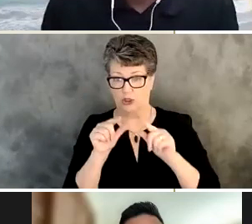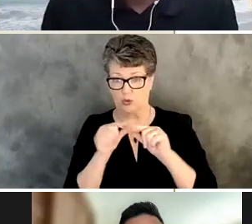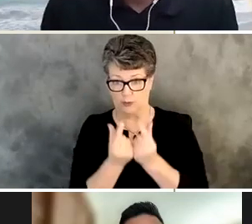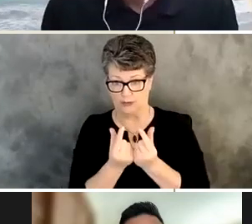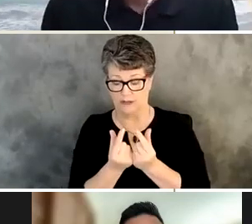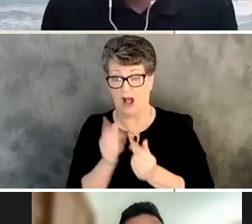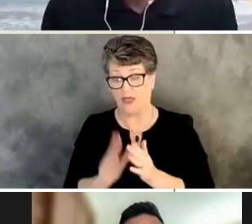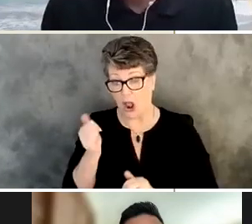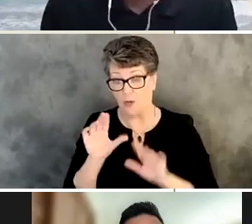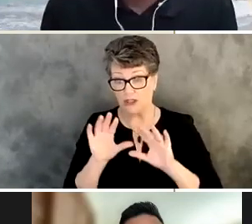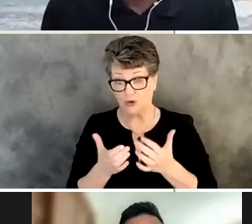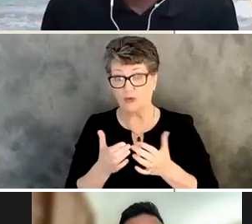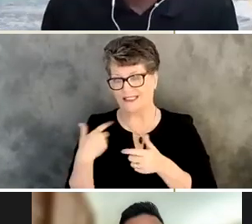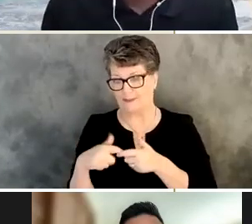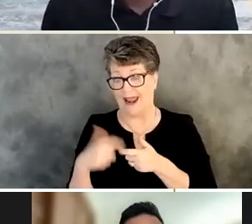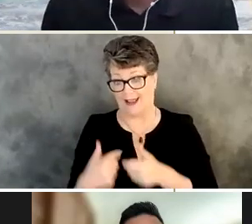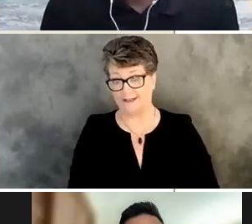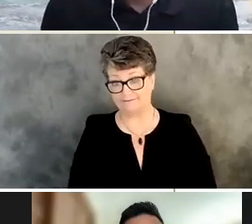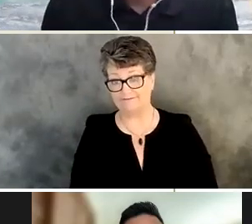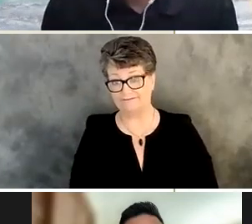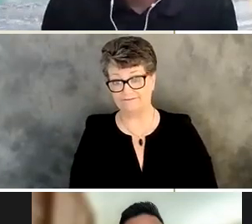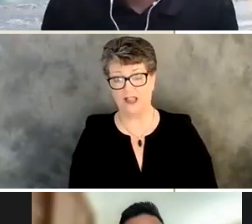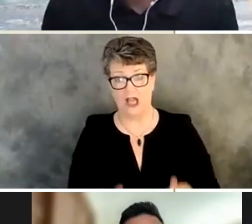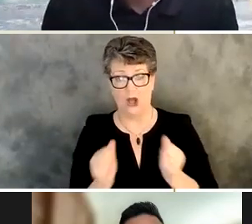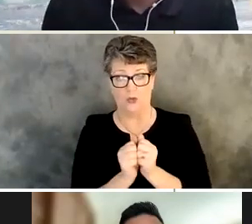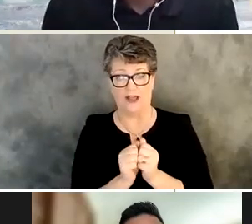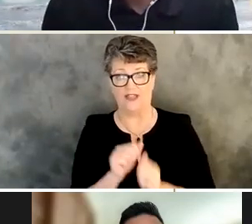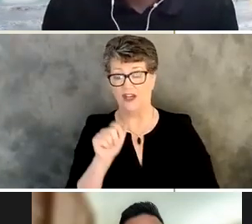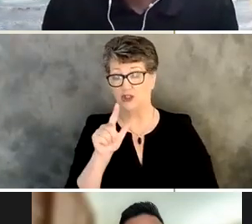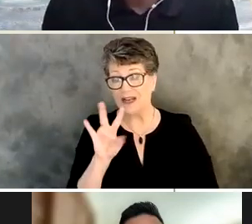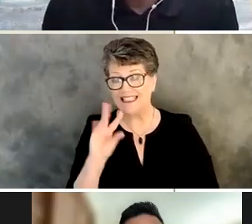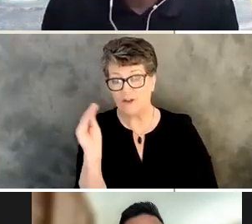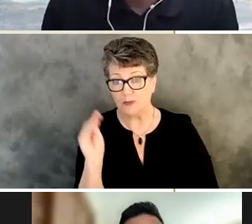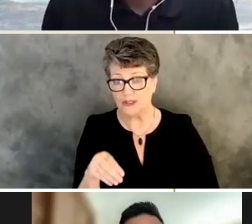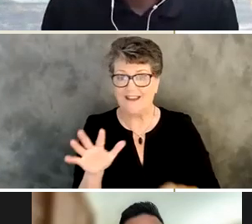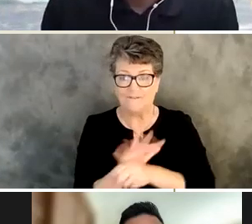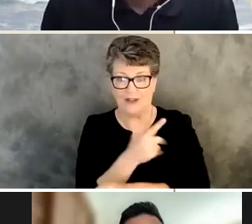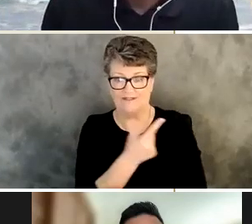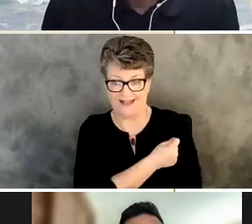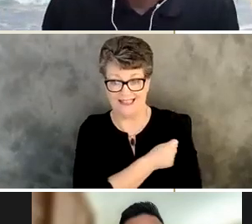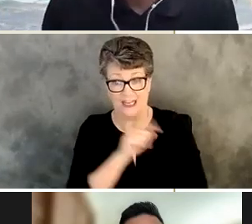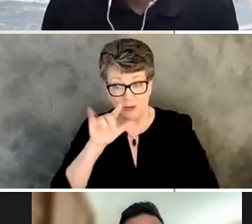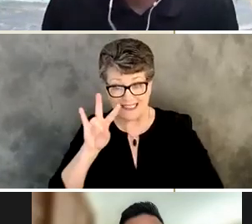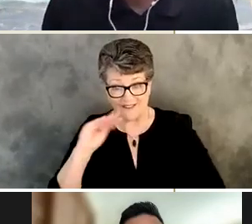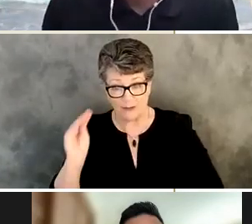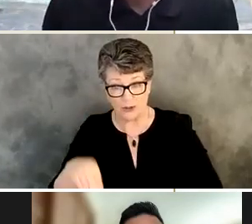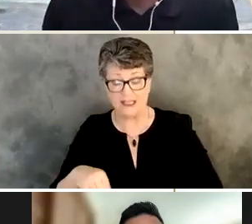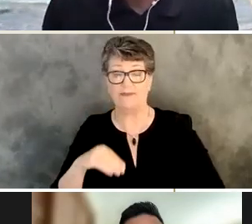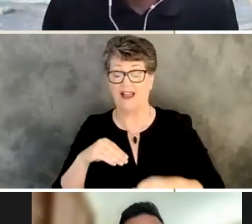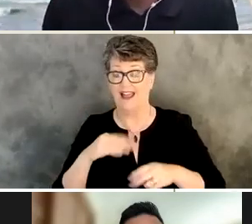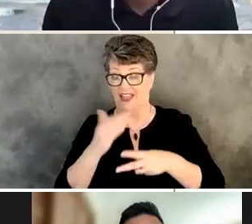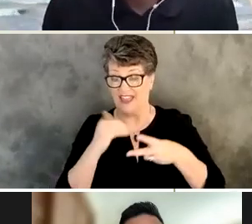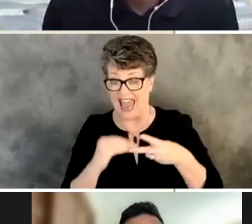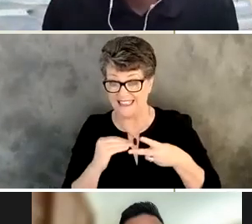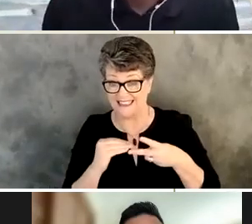the lowest group is Hispanic with 27% fully vaccinated. The next highest is not